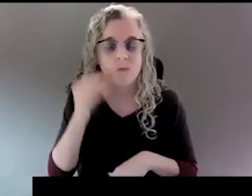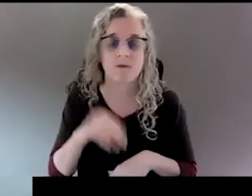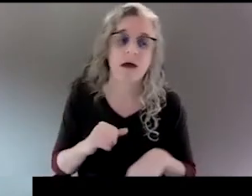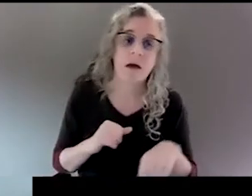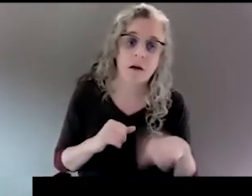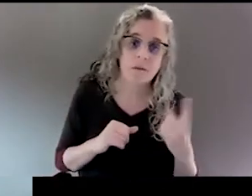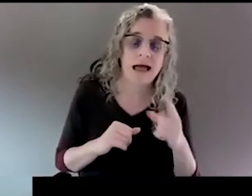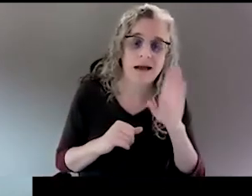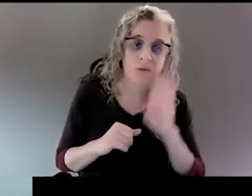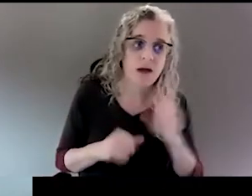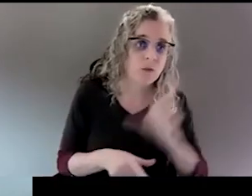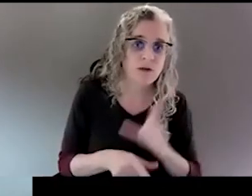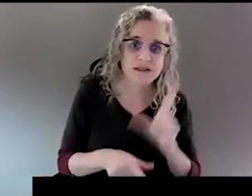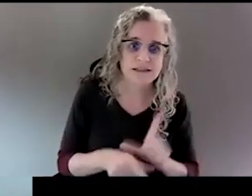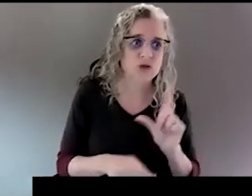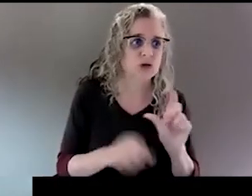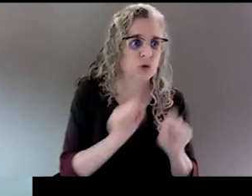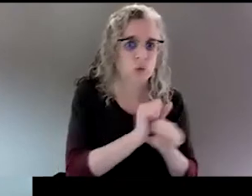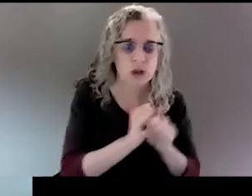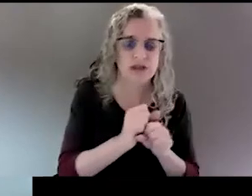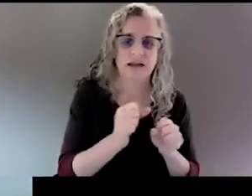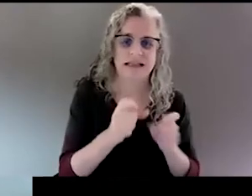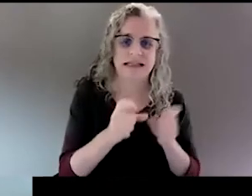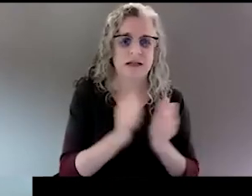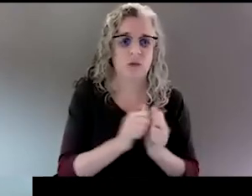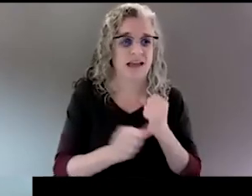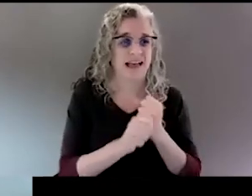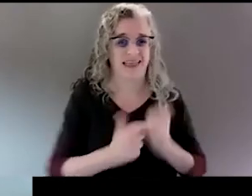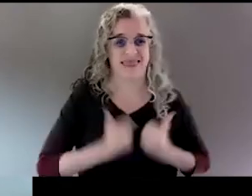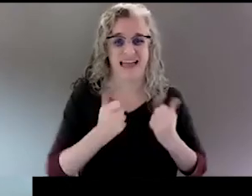with life-threatening issues just from stepping outside the door.